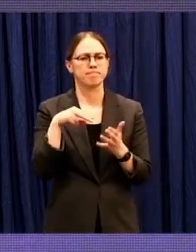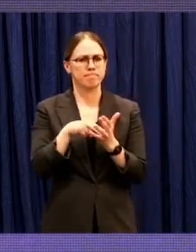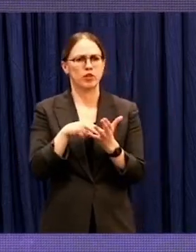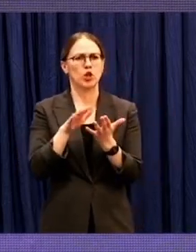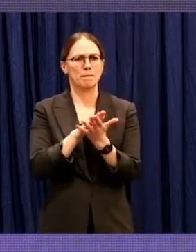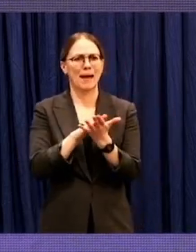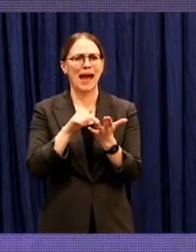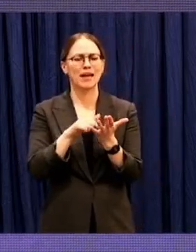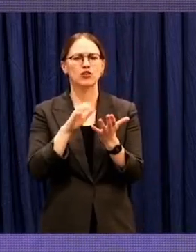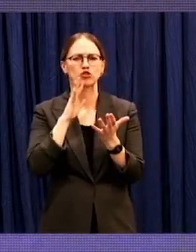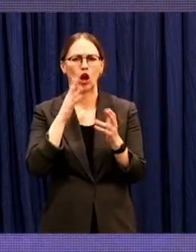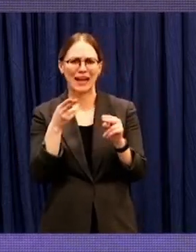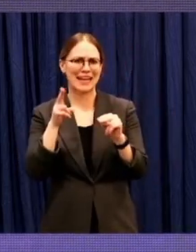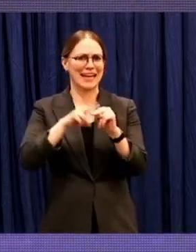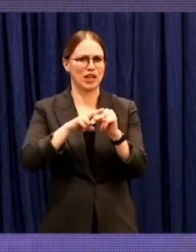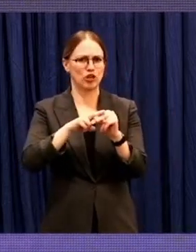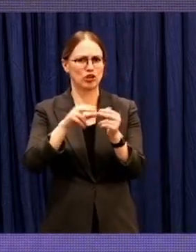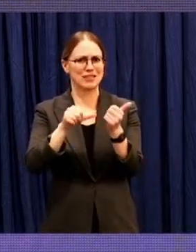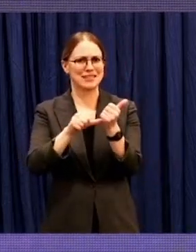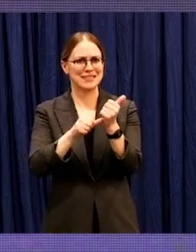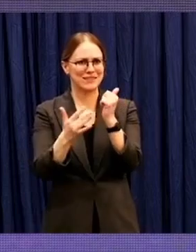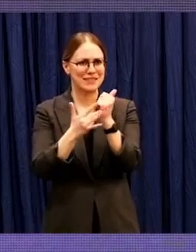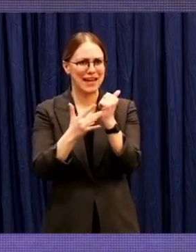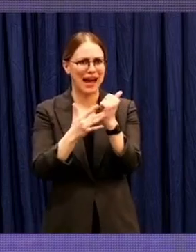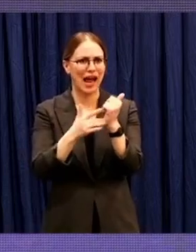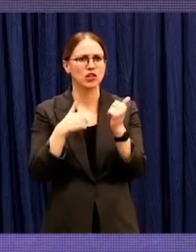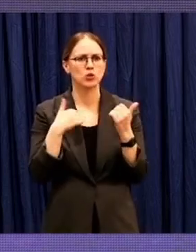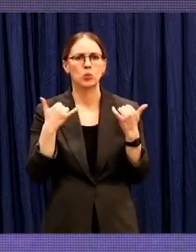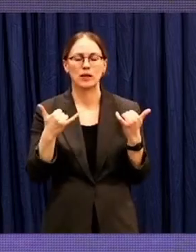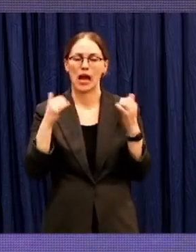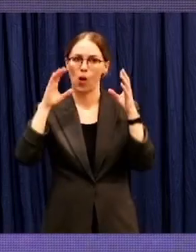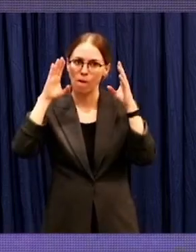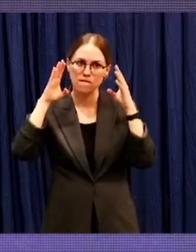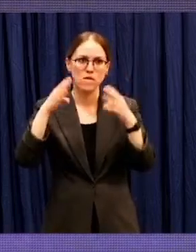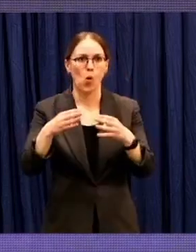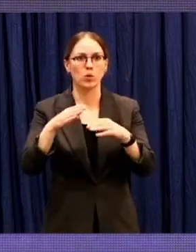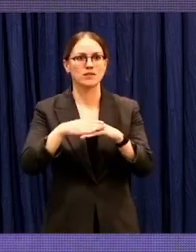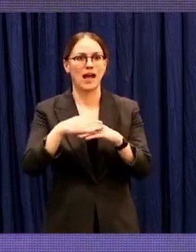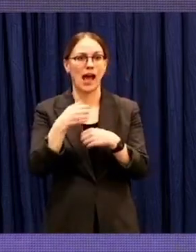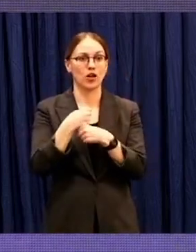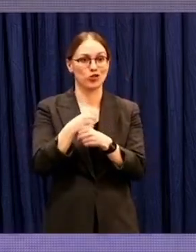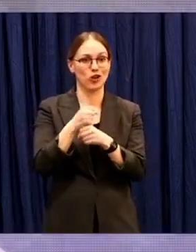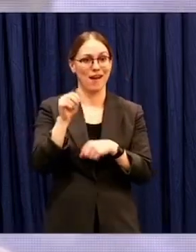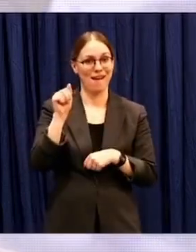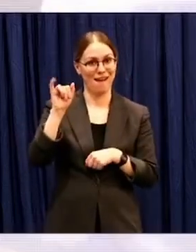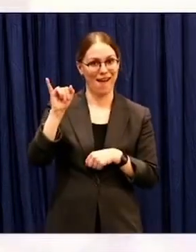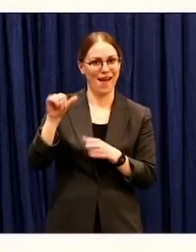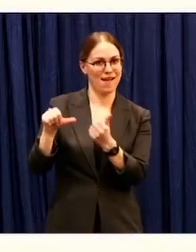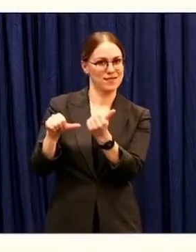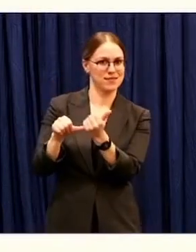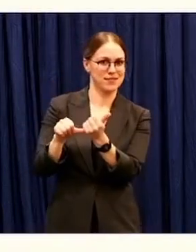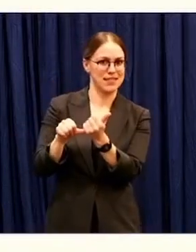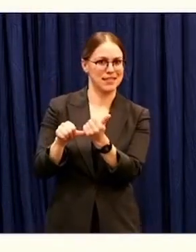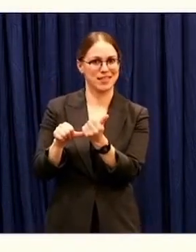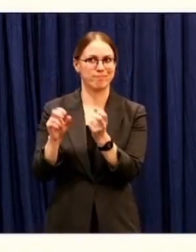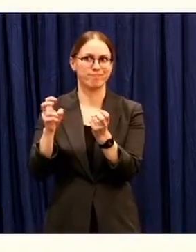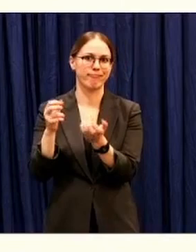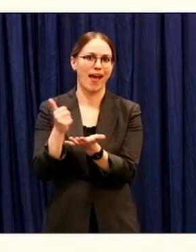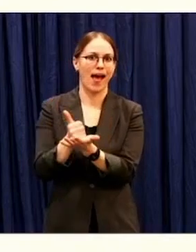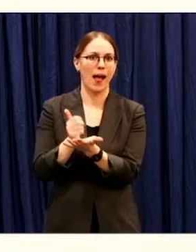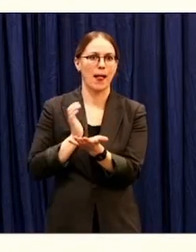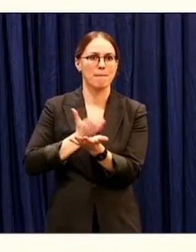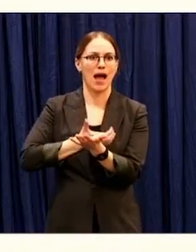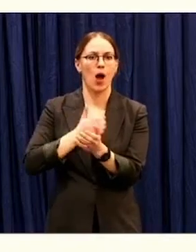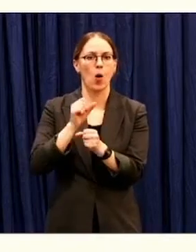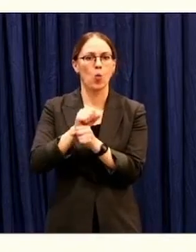technology. We're so focused on creating an AI assistant to help our work be